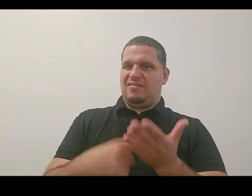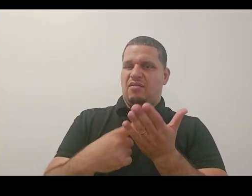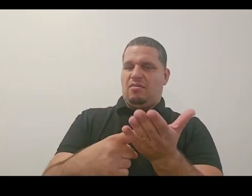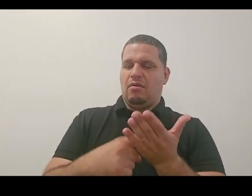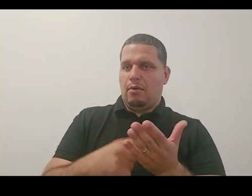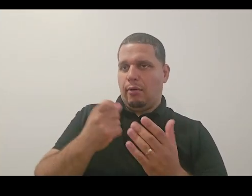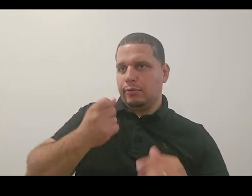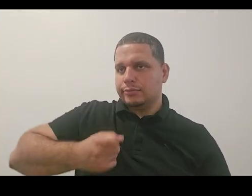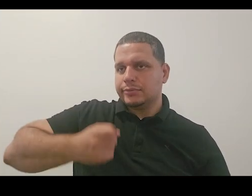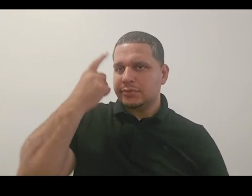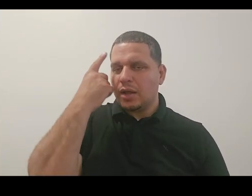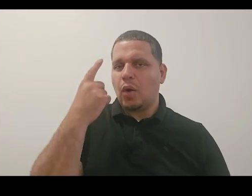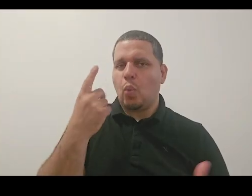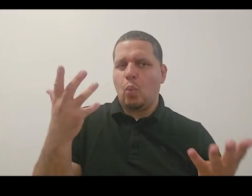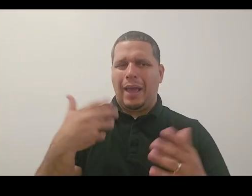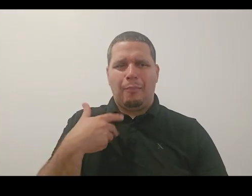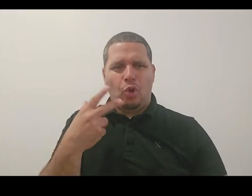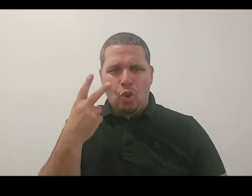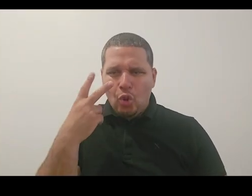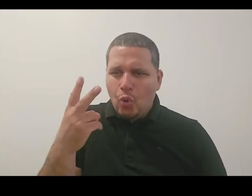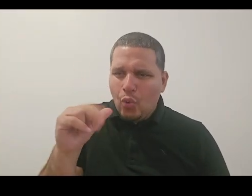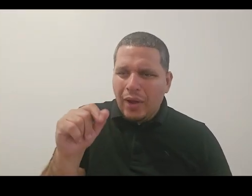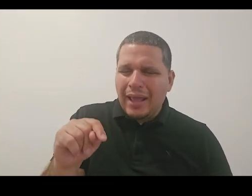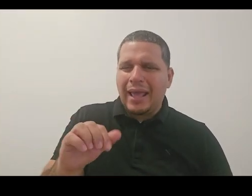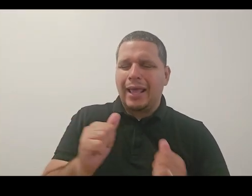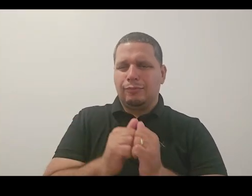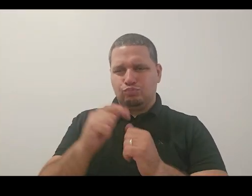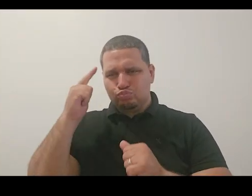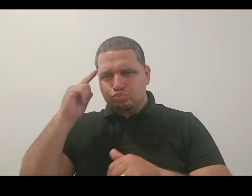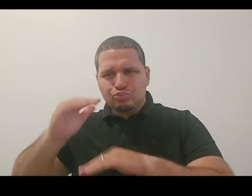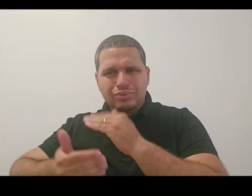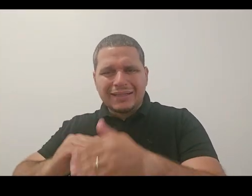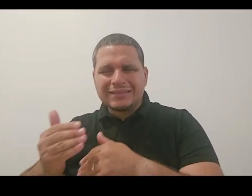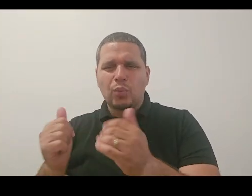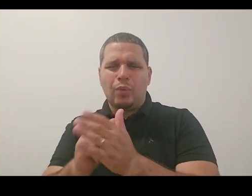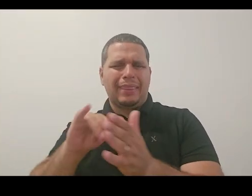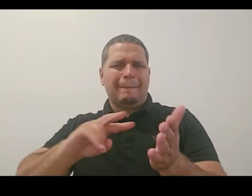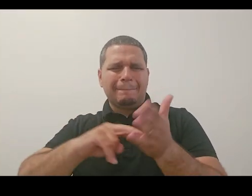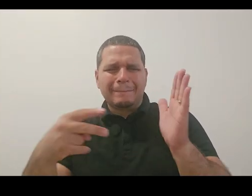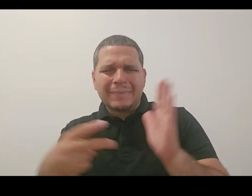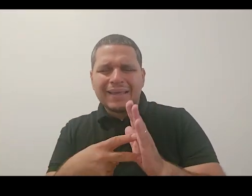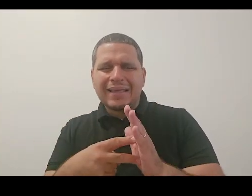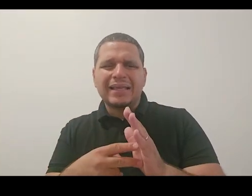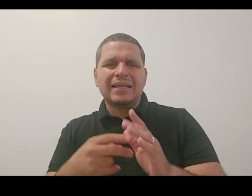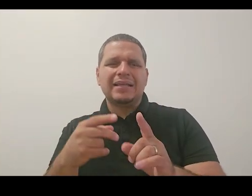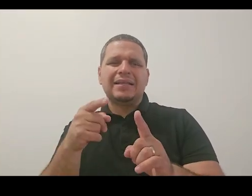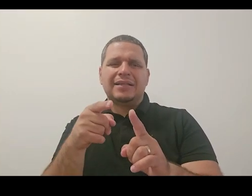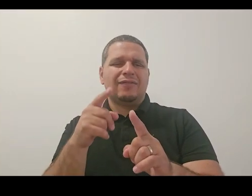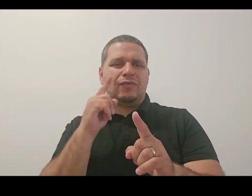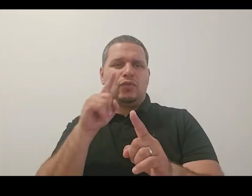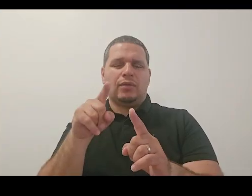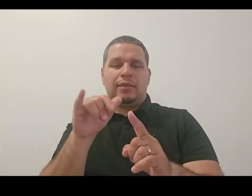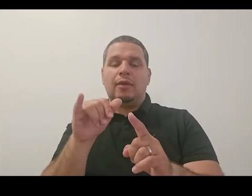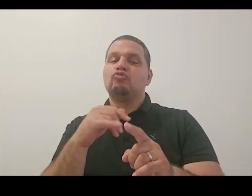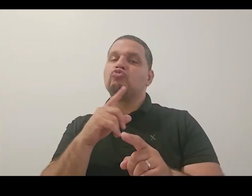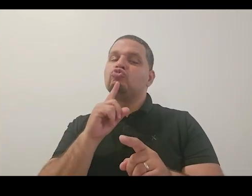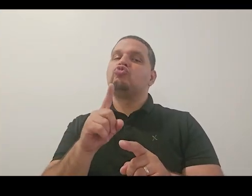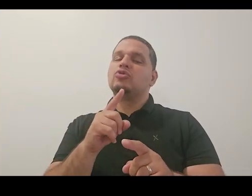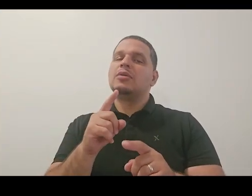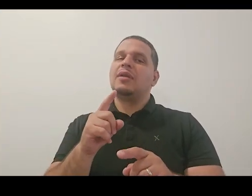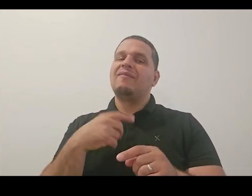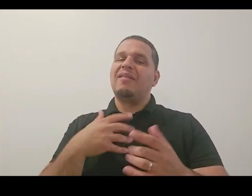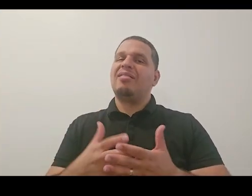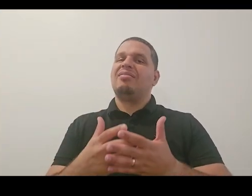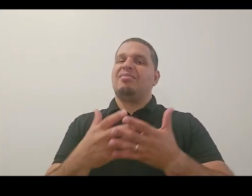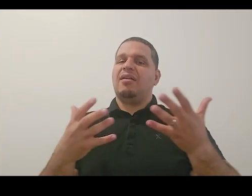that dialogue to understand what you're looking at and to process what meaning that brings to the